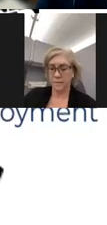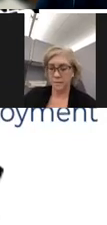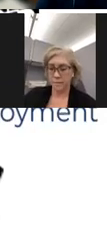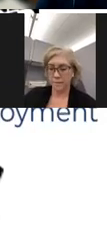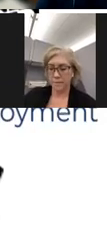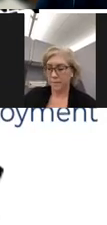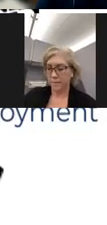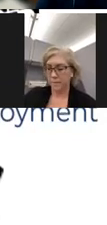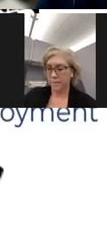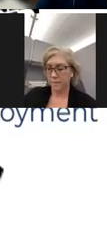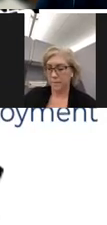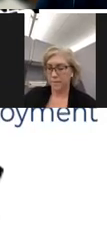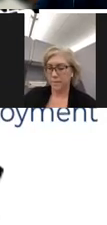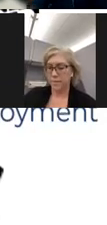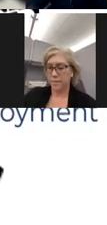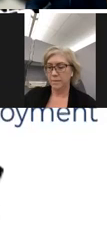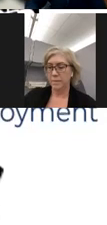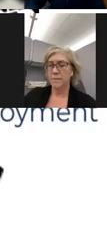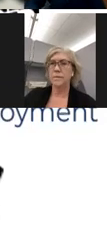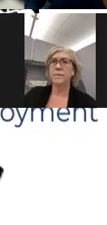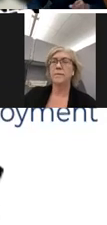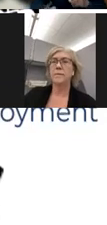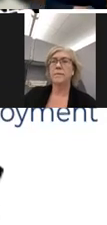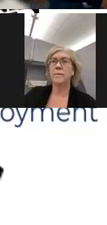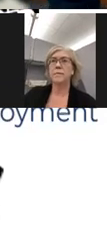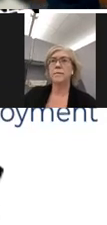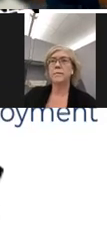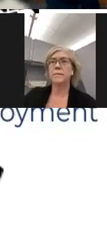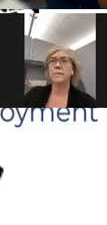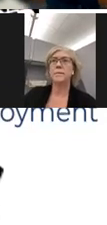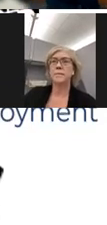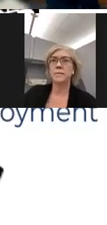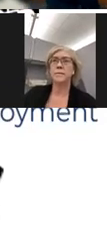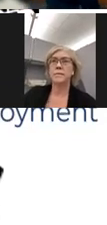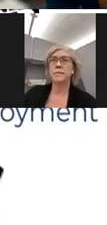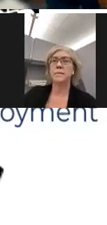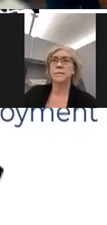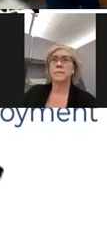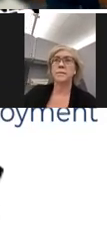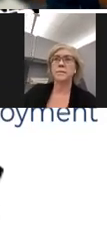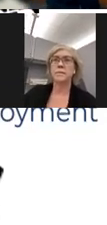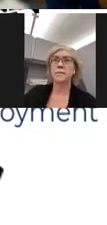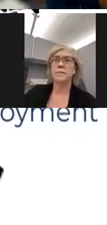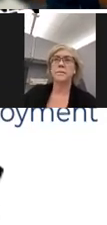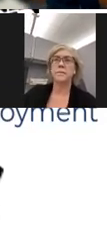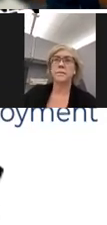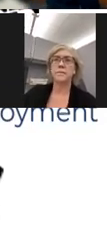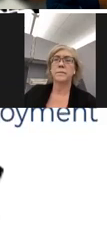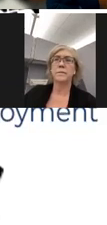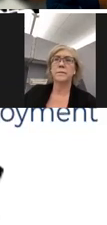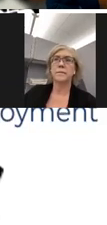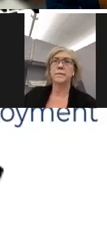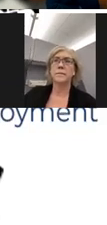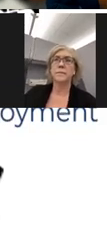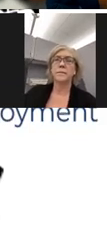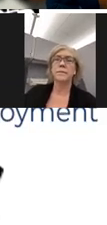need work boots, maybe they need assistance with travel, gas cards or bus passes, light rail passes.